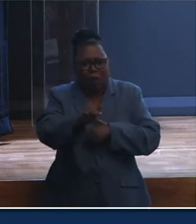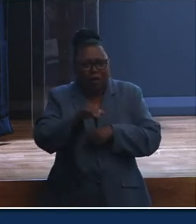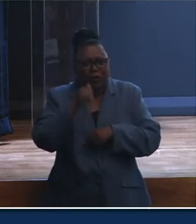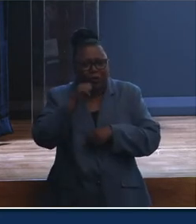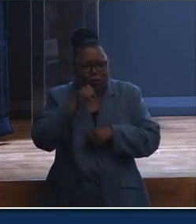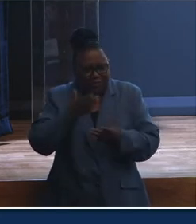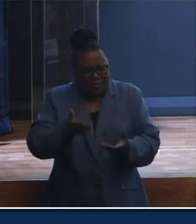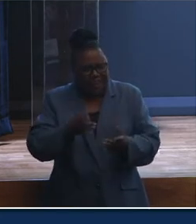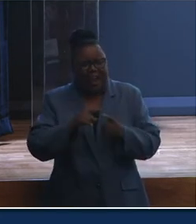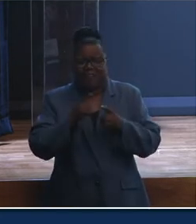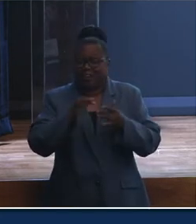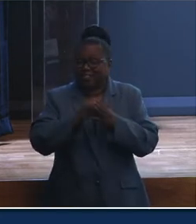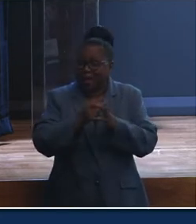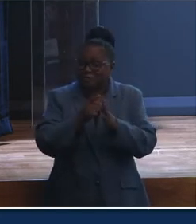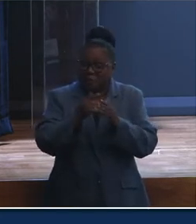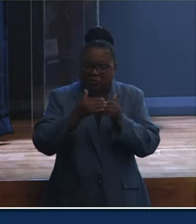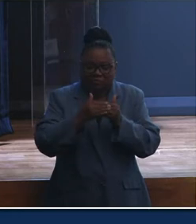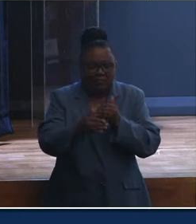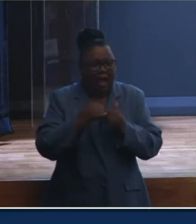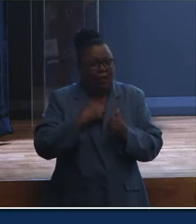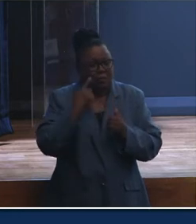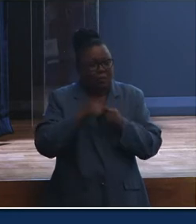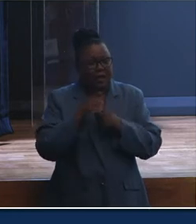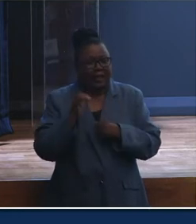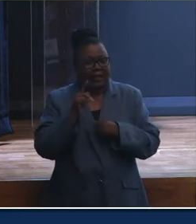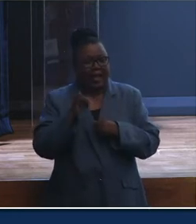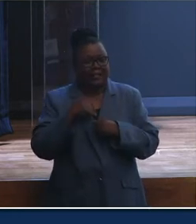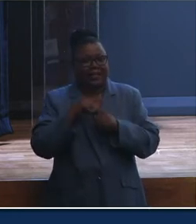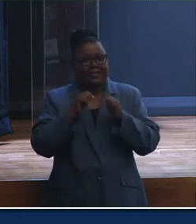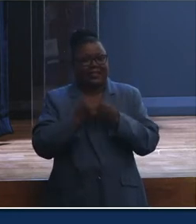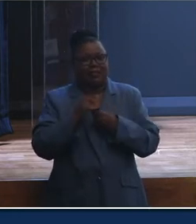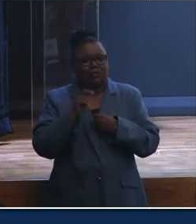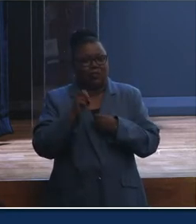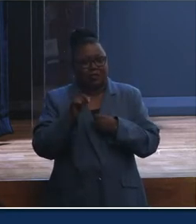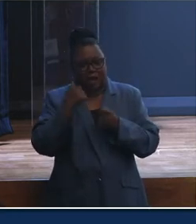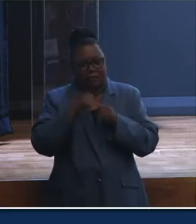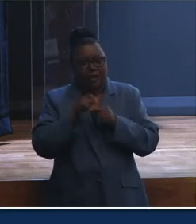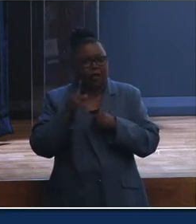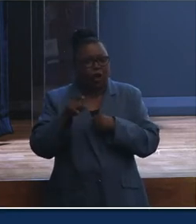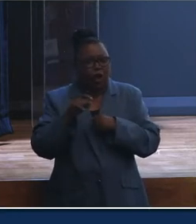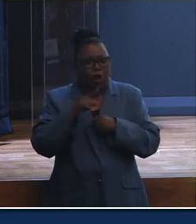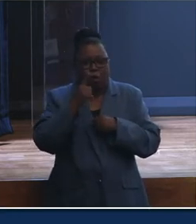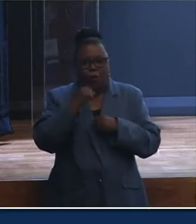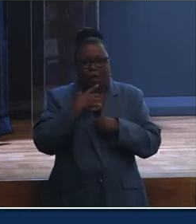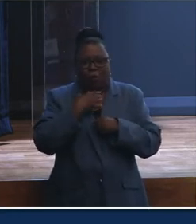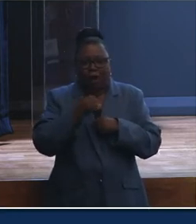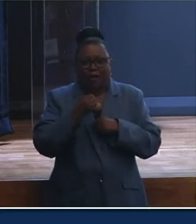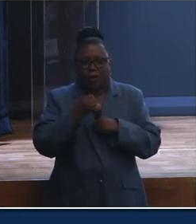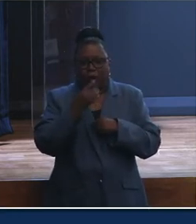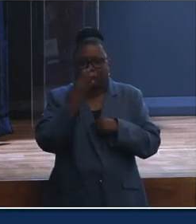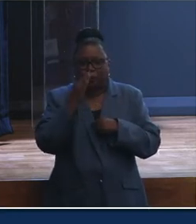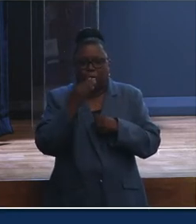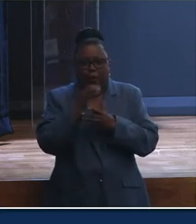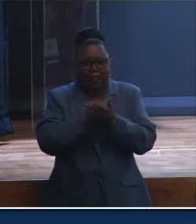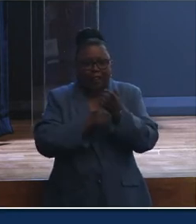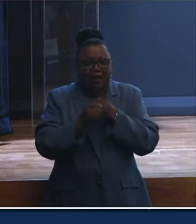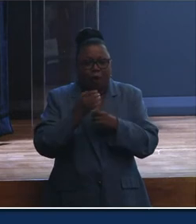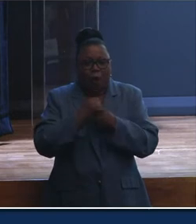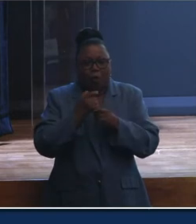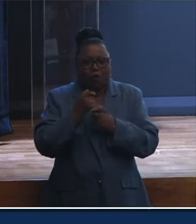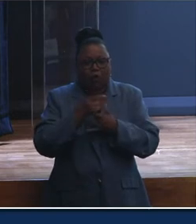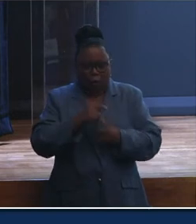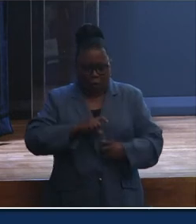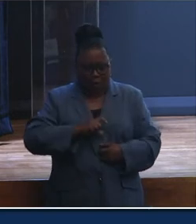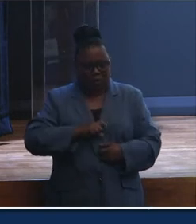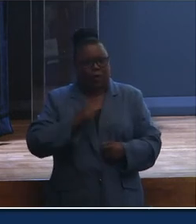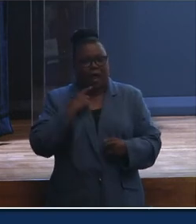here. And from that moment on, I remember seeing Cammie's Team USA bag. I remember seeing her red, white, and blue gloves. I remember holding her gold medal, and